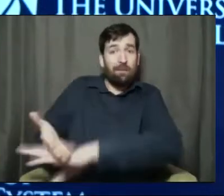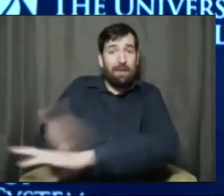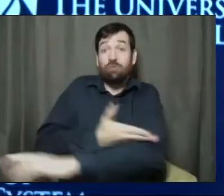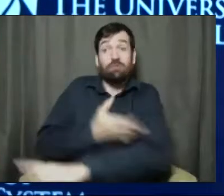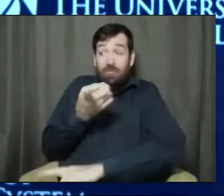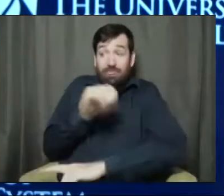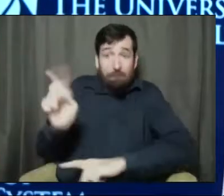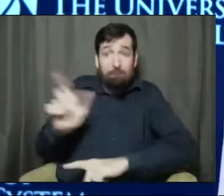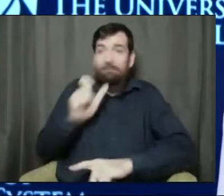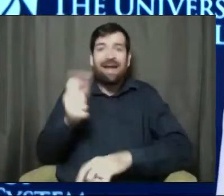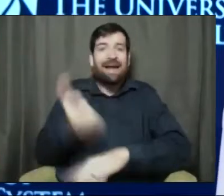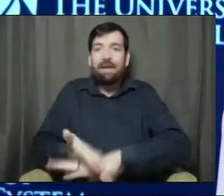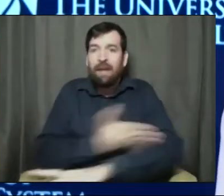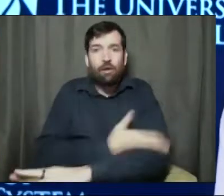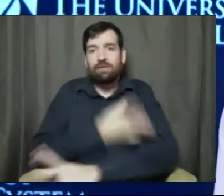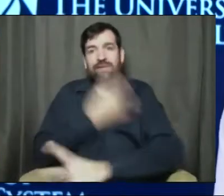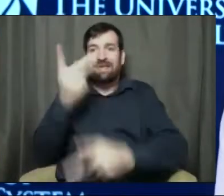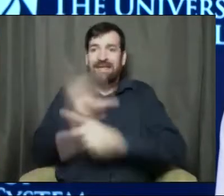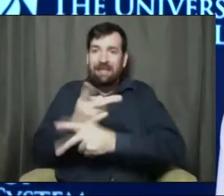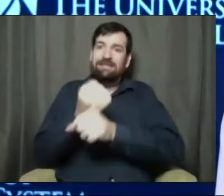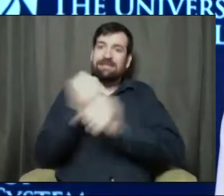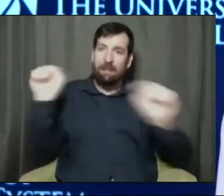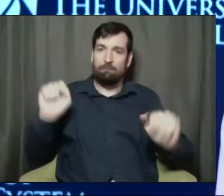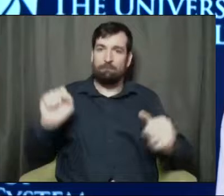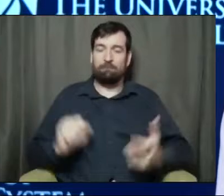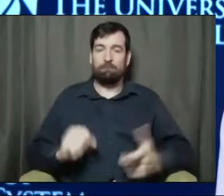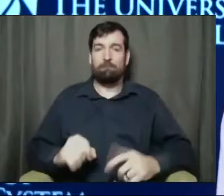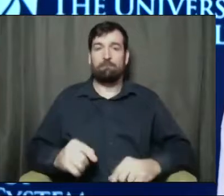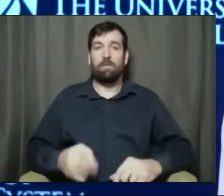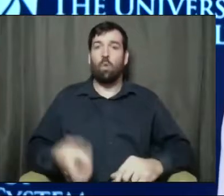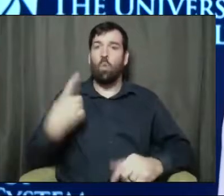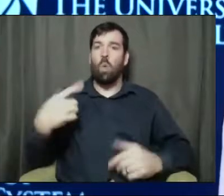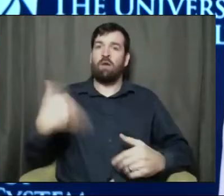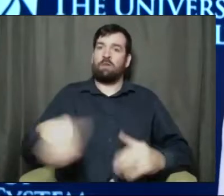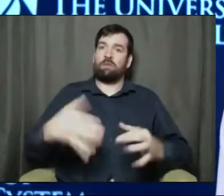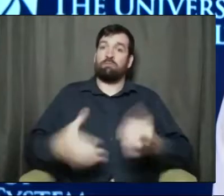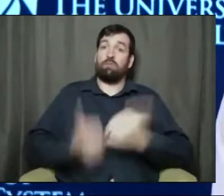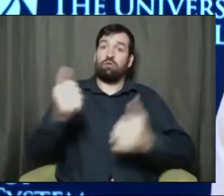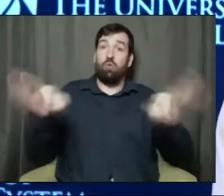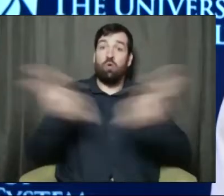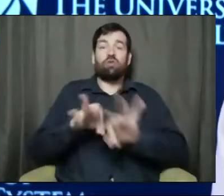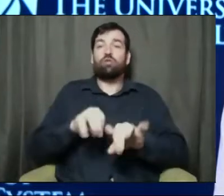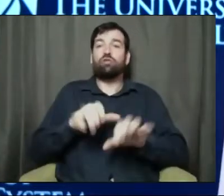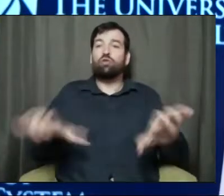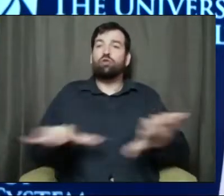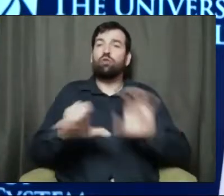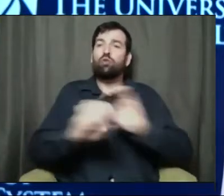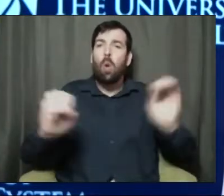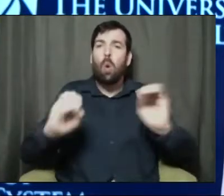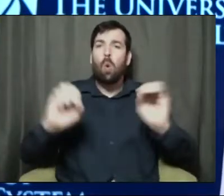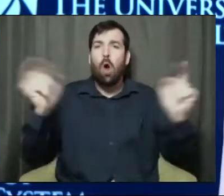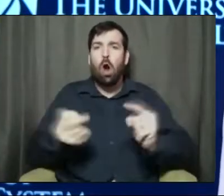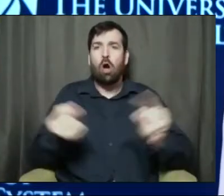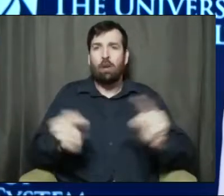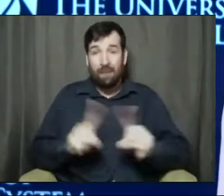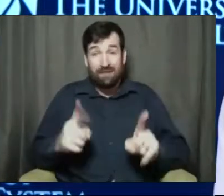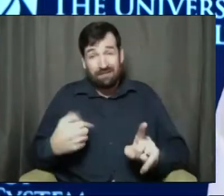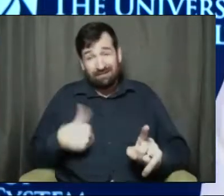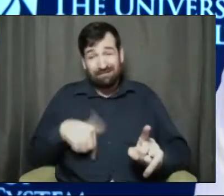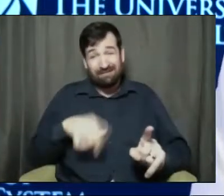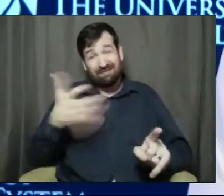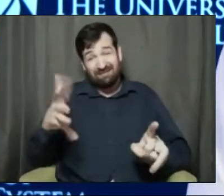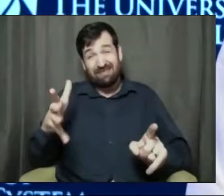them the same. And, one of the tenets of medicine is first do no harm, but we're sort of doing harm. But we're doing